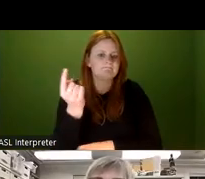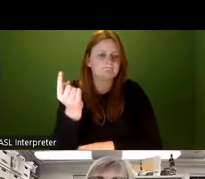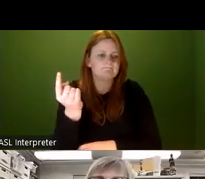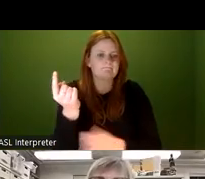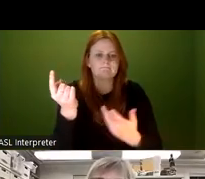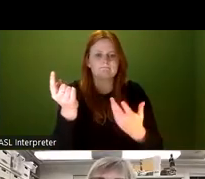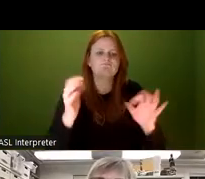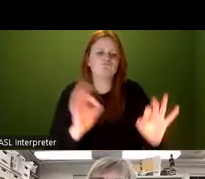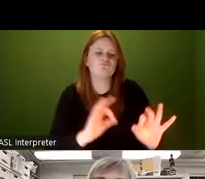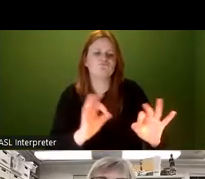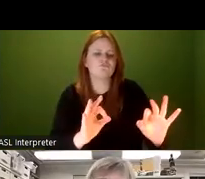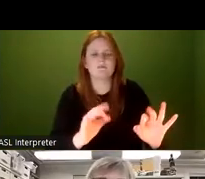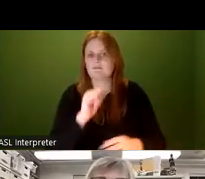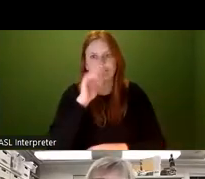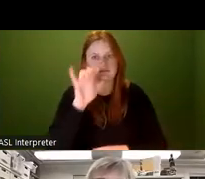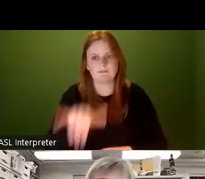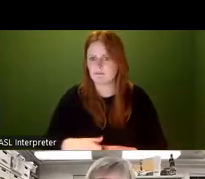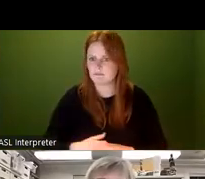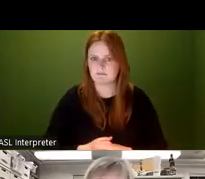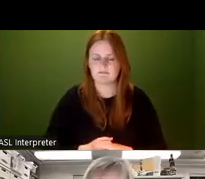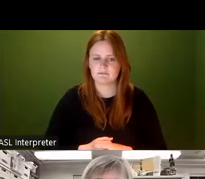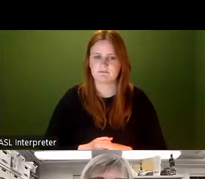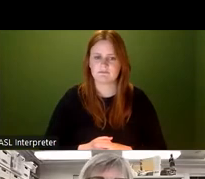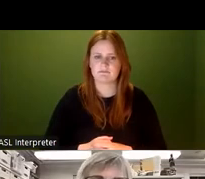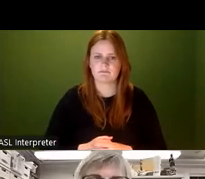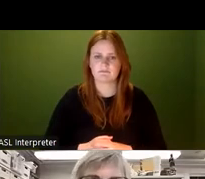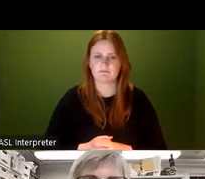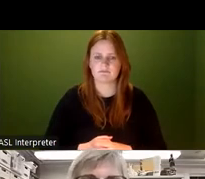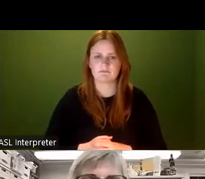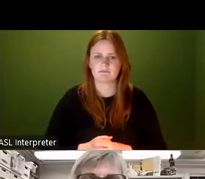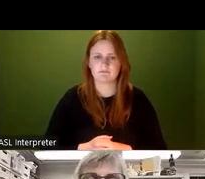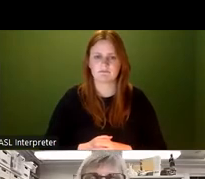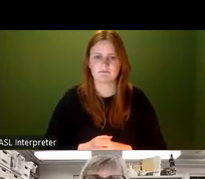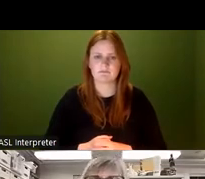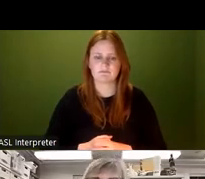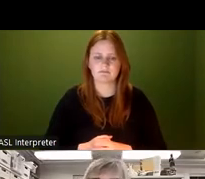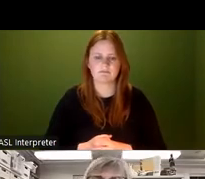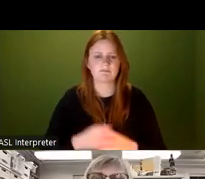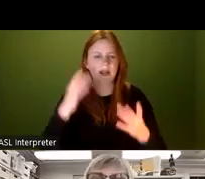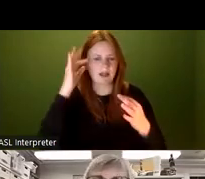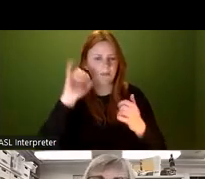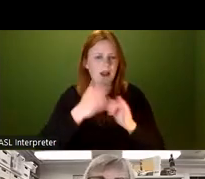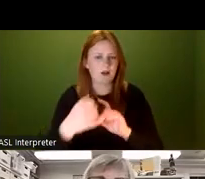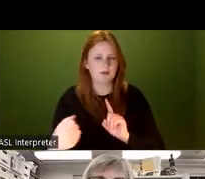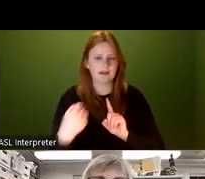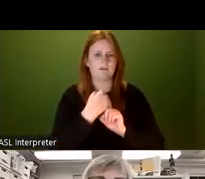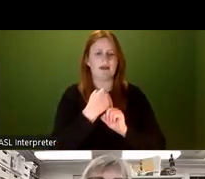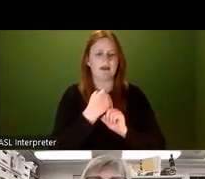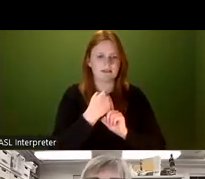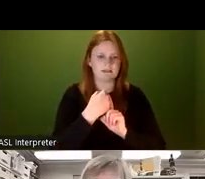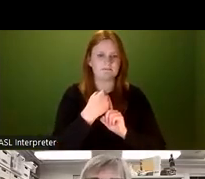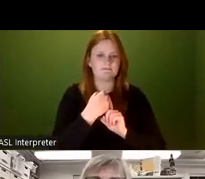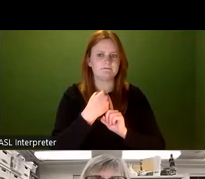lightly. And I can't help but think that partially that has had an impact. I'm not one to